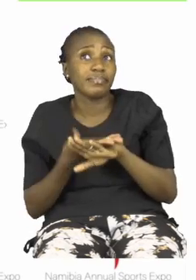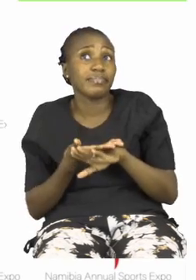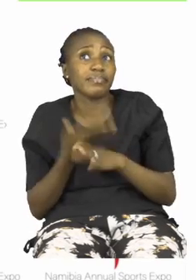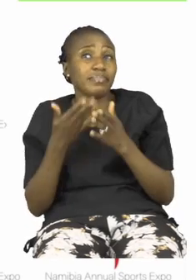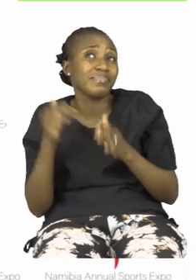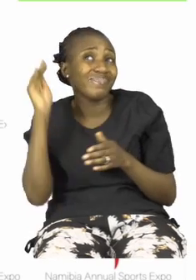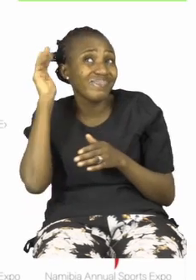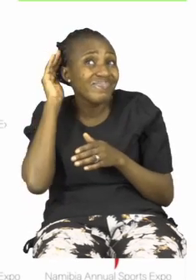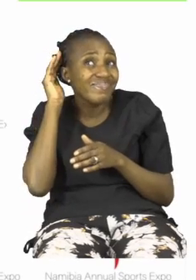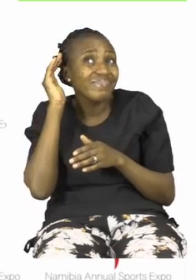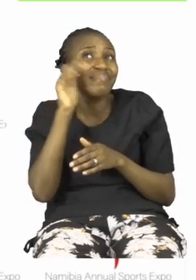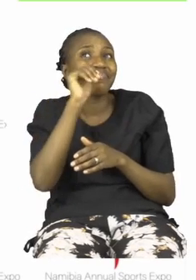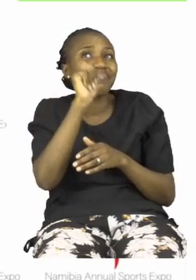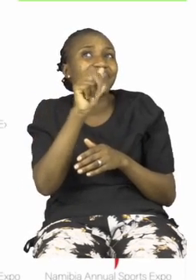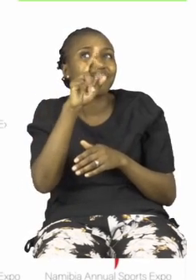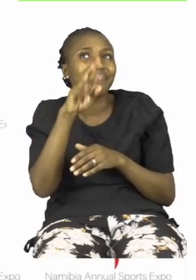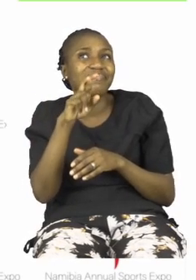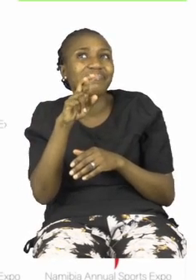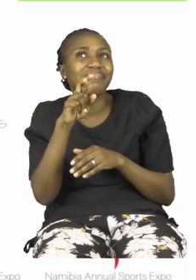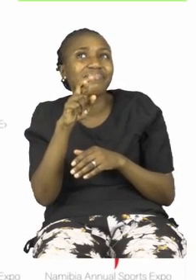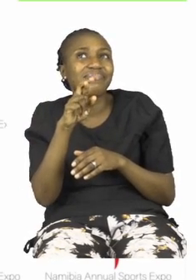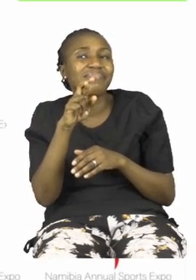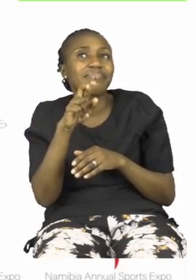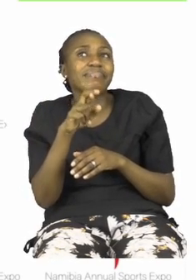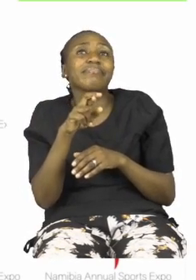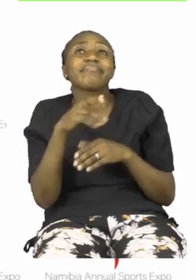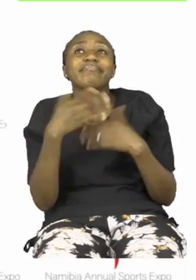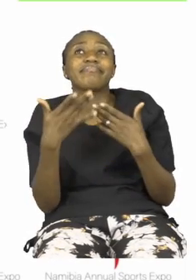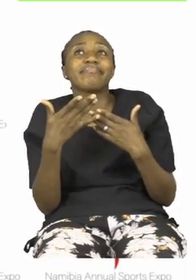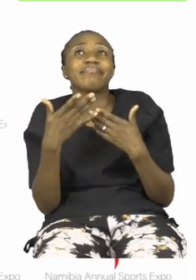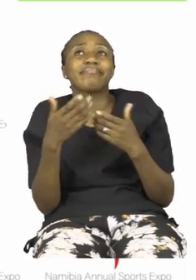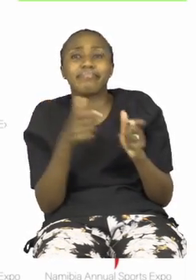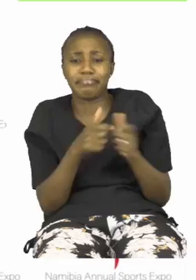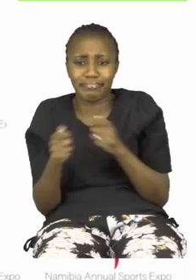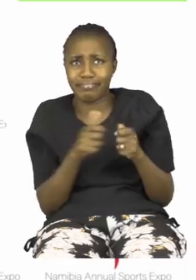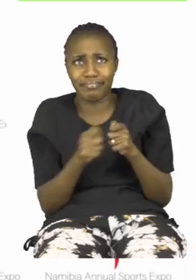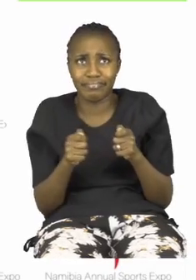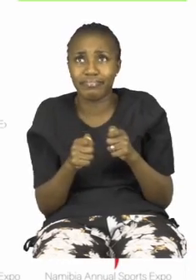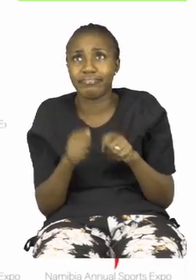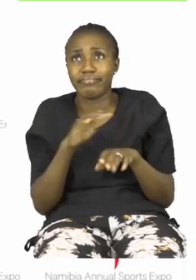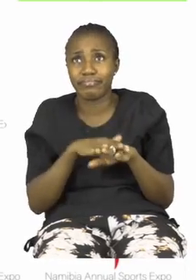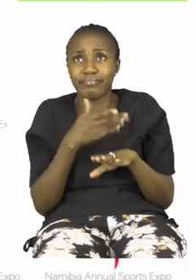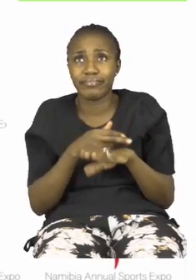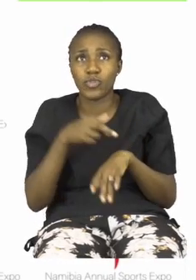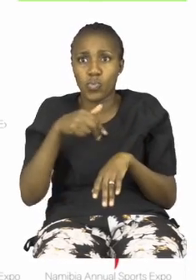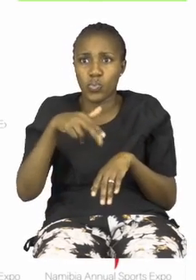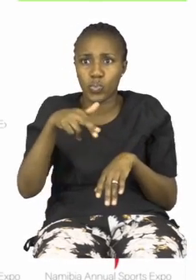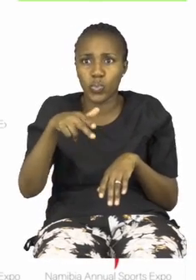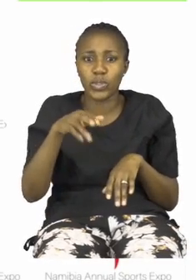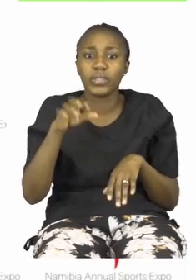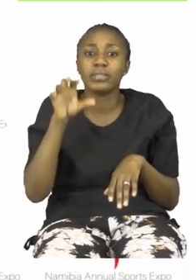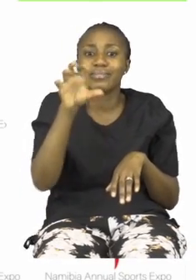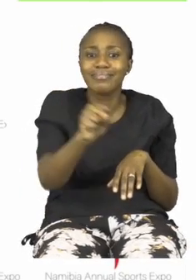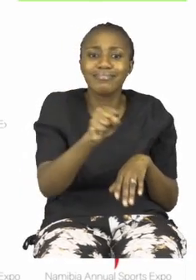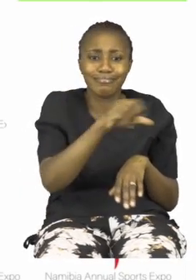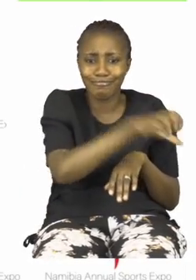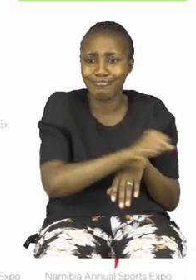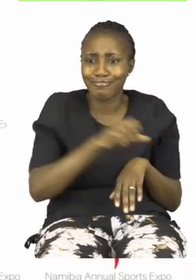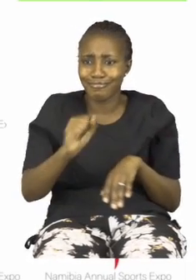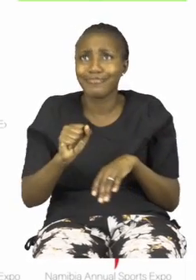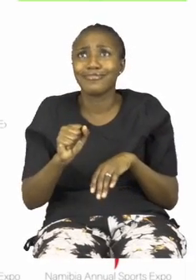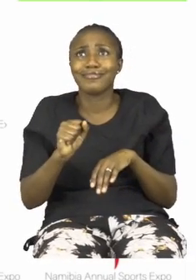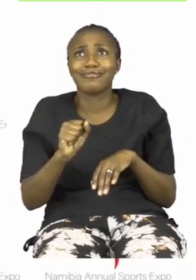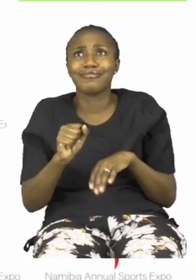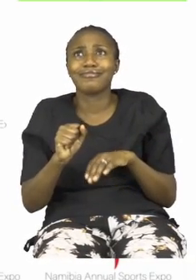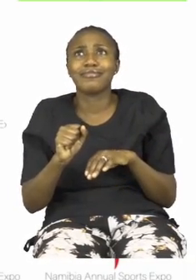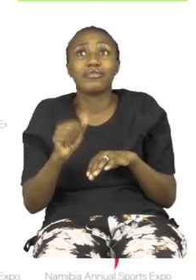very popular instance of this is the Pokemon Go, where the kids have to walk all over the place to catch these little monsters on their phones, and that